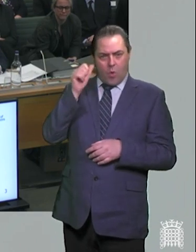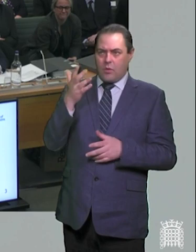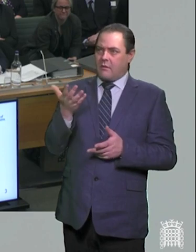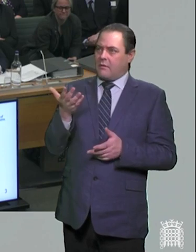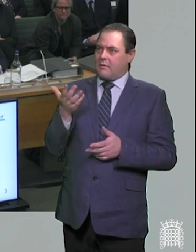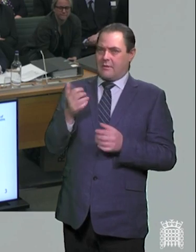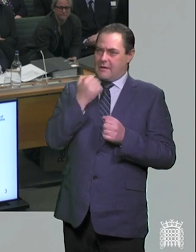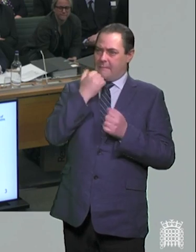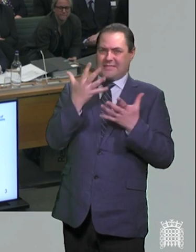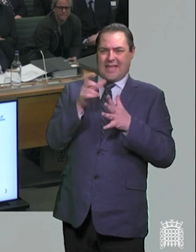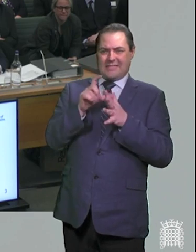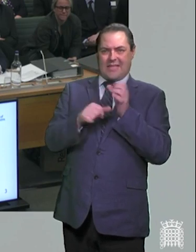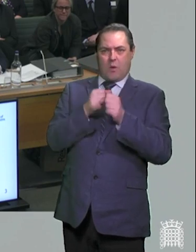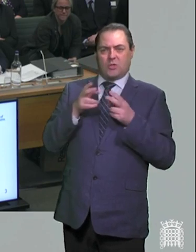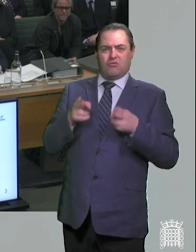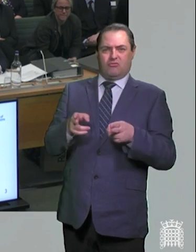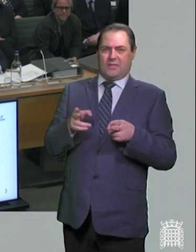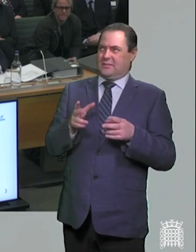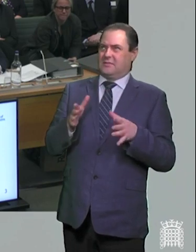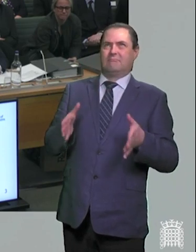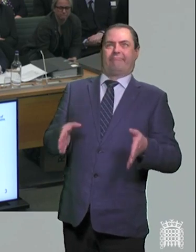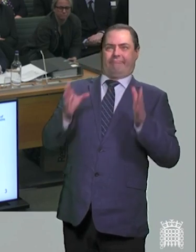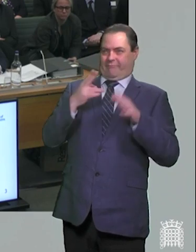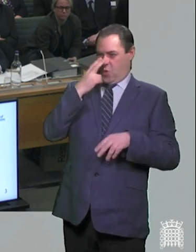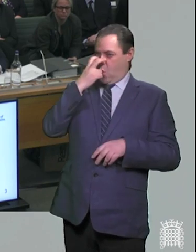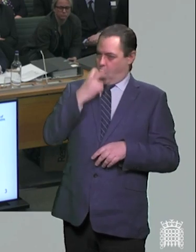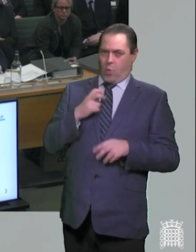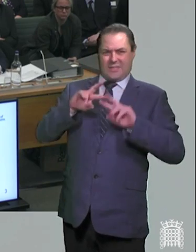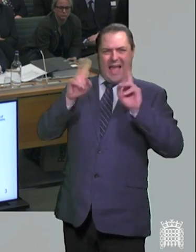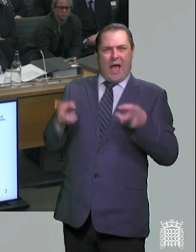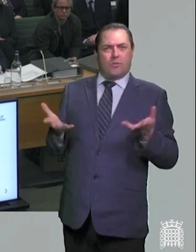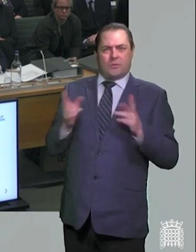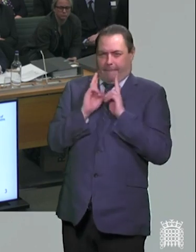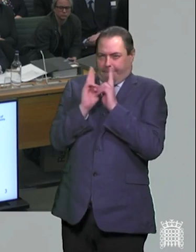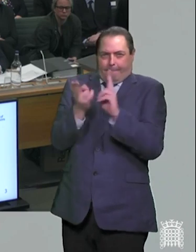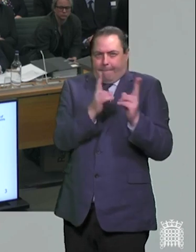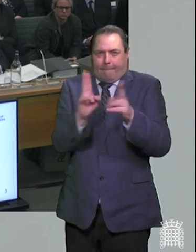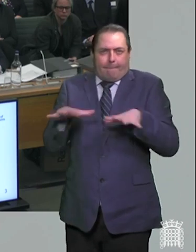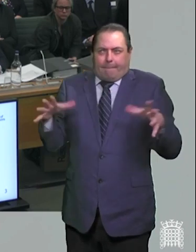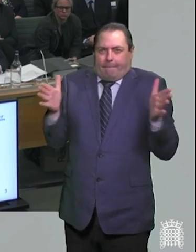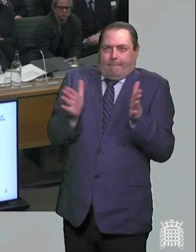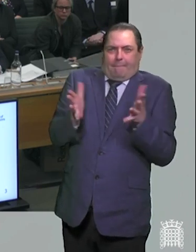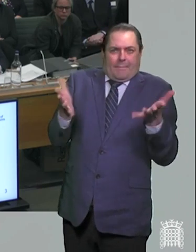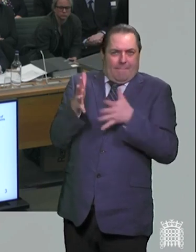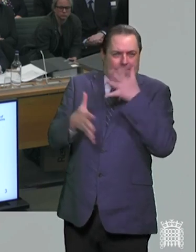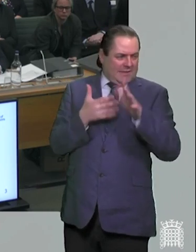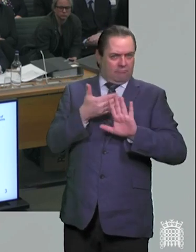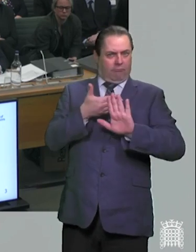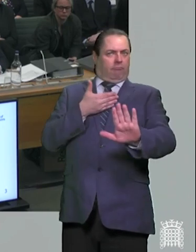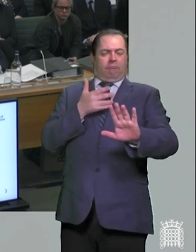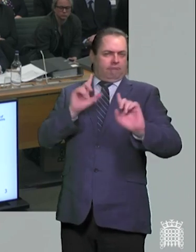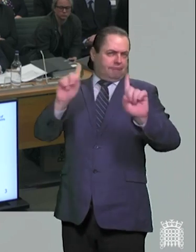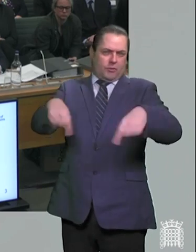confines of number 10 were going to make it impossible the whole time to enforce total social